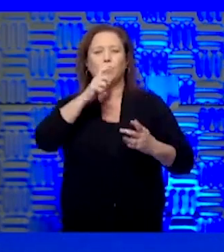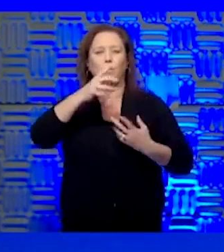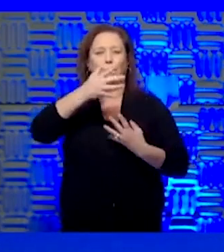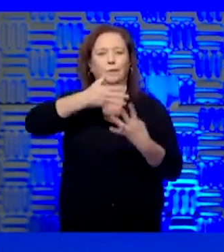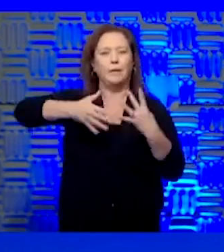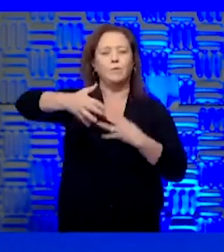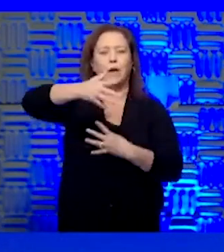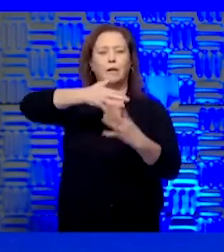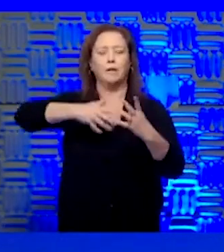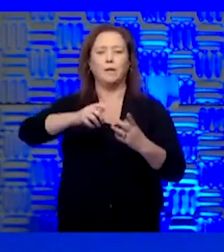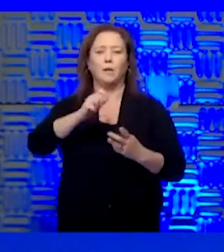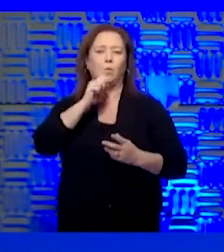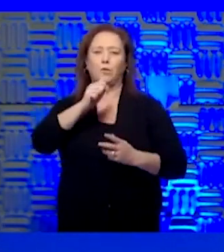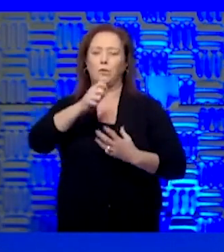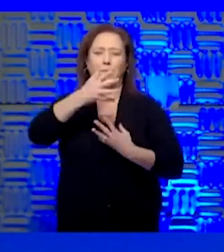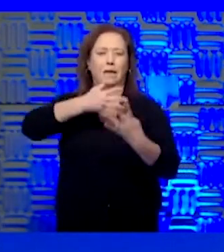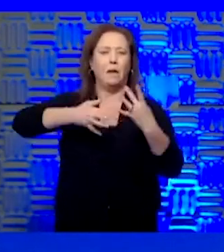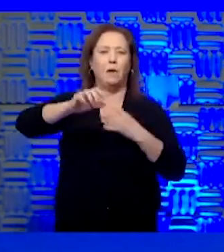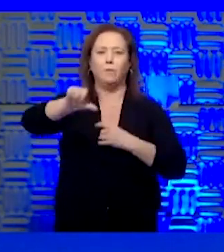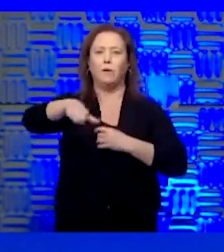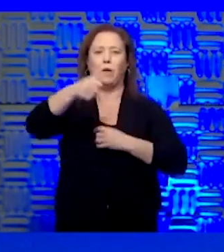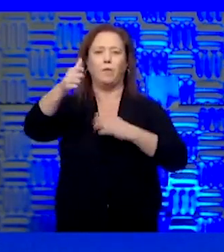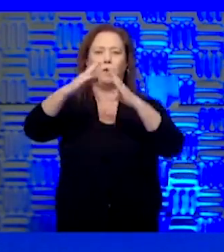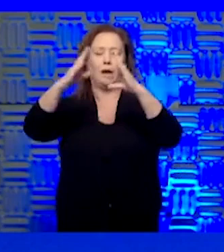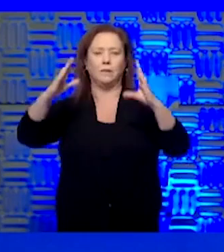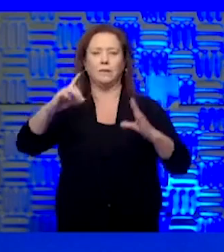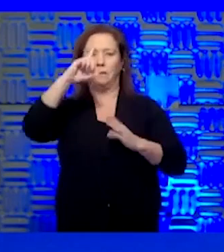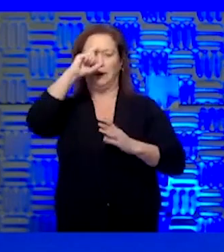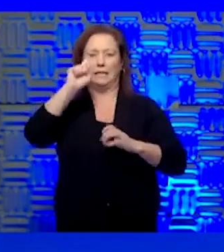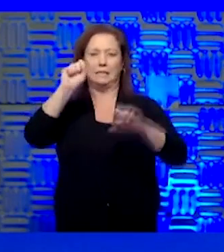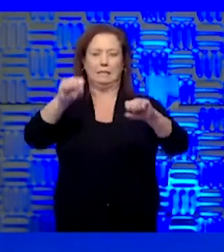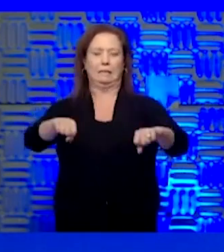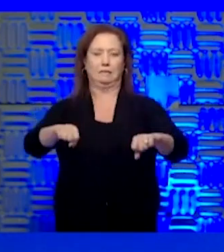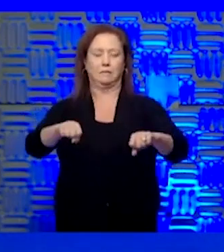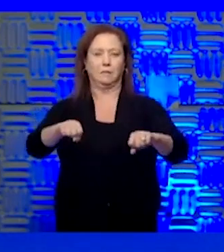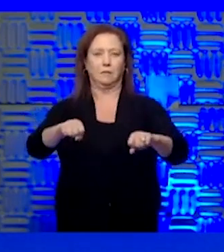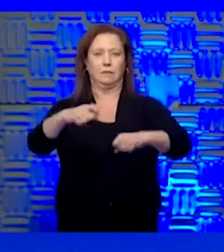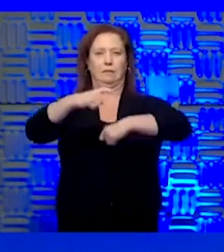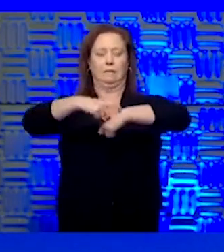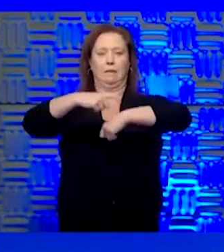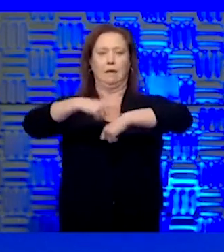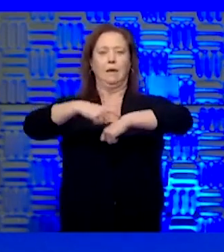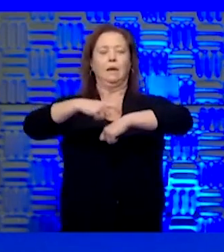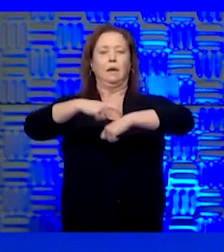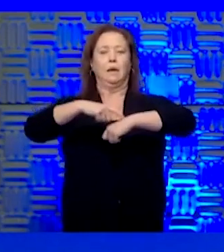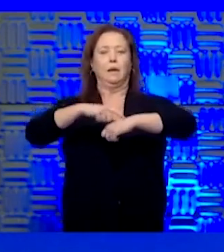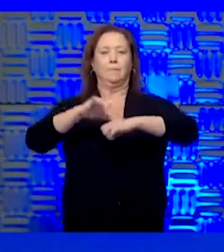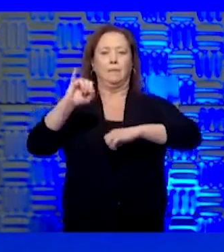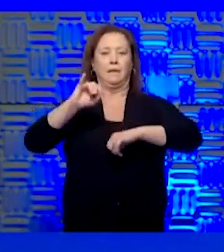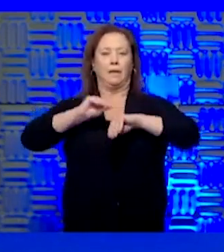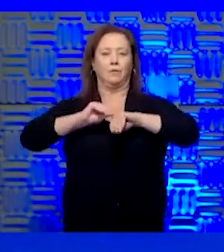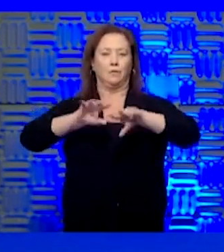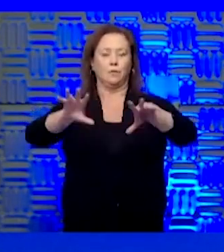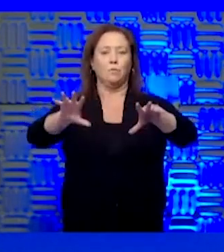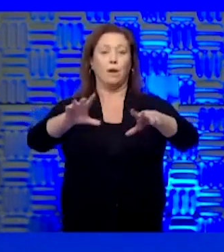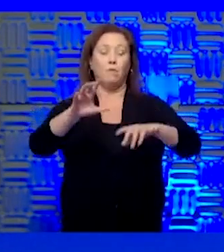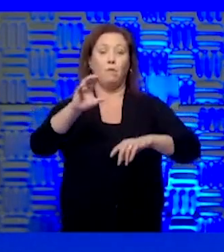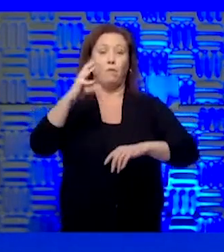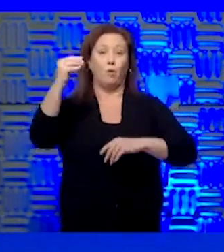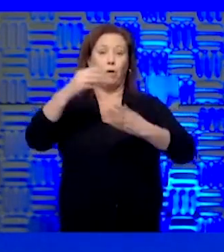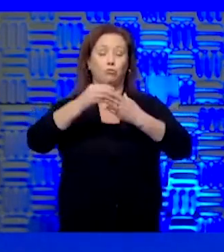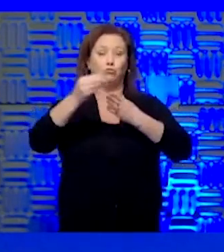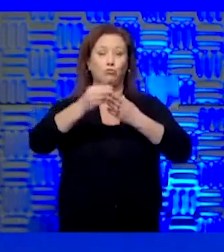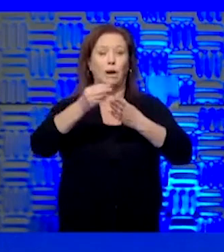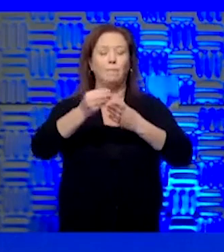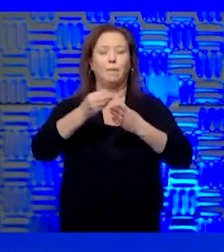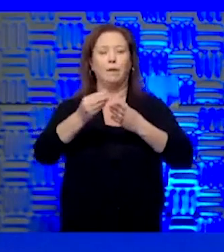with. We shouldn't really be interacting with other households because that's when you can really get the infection, or if you're out shopping